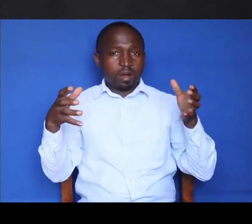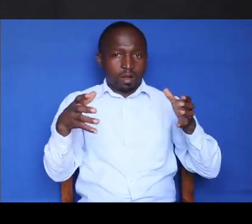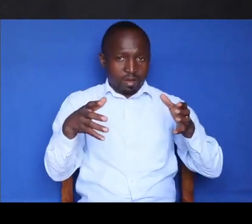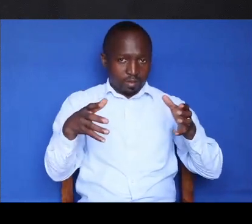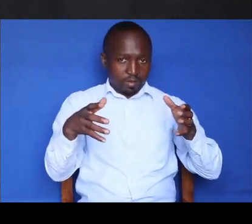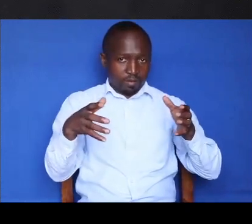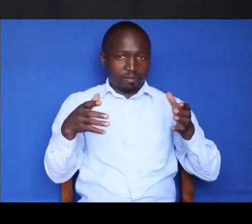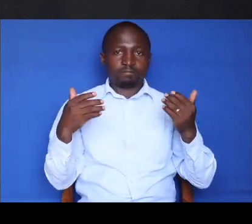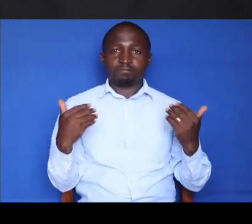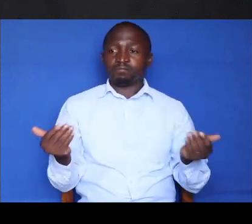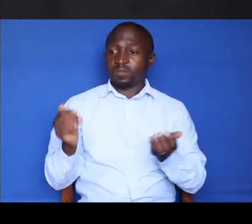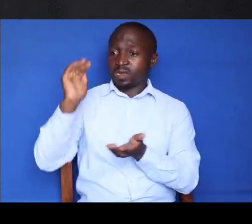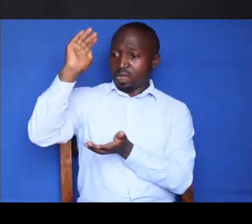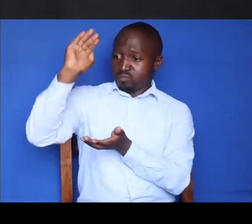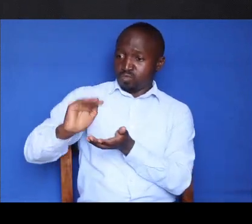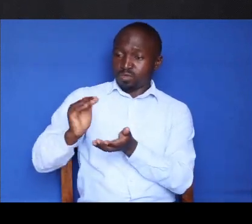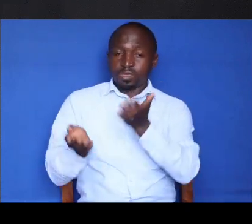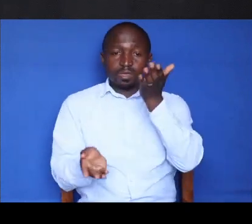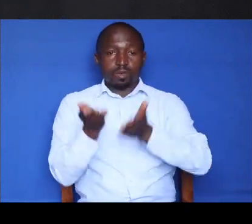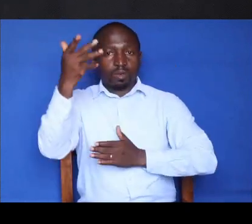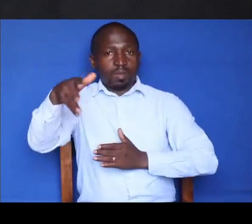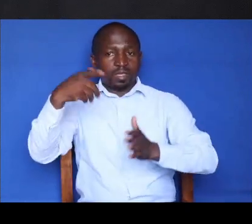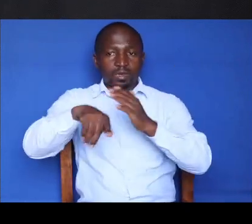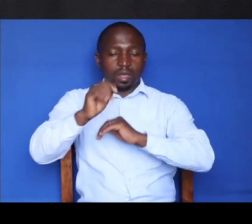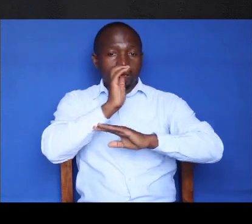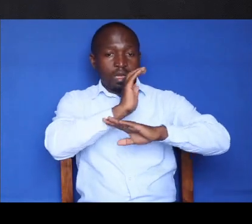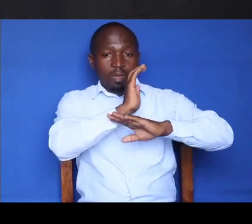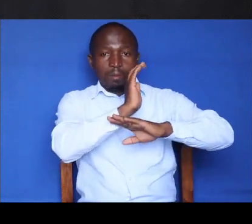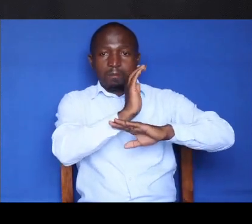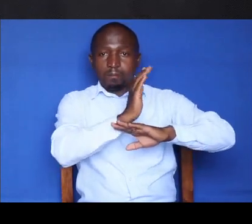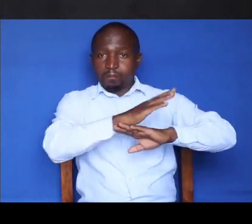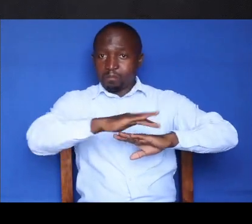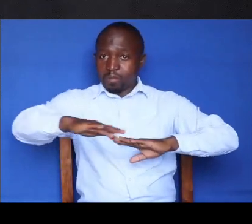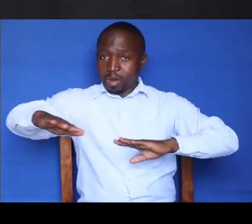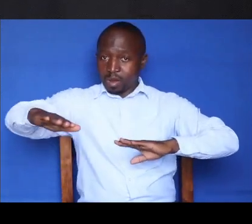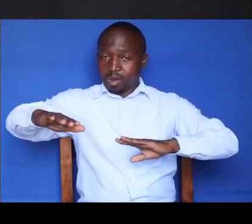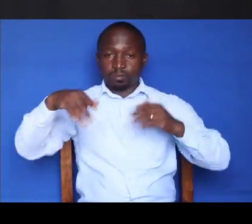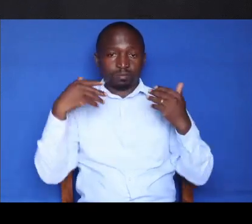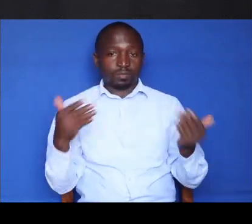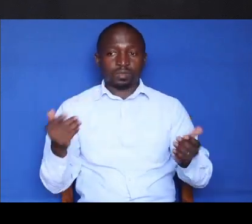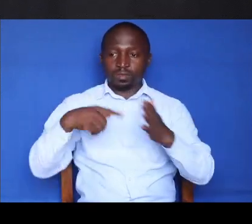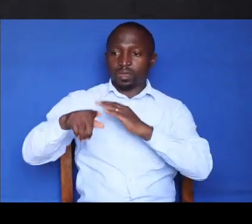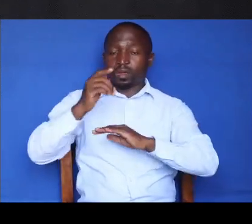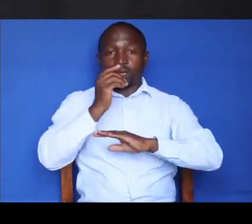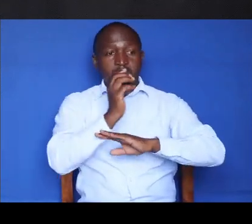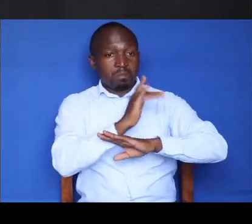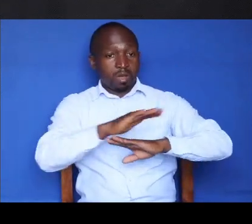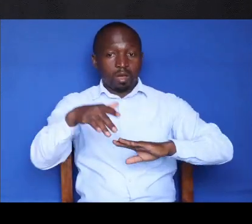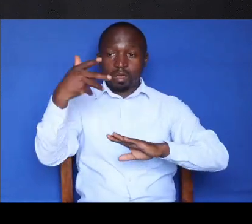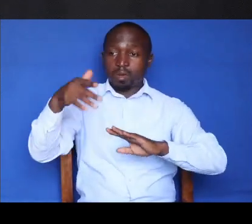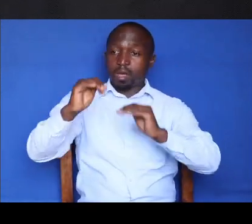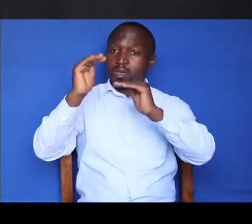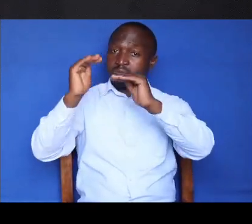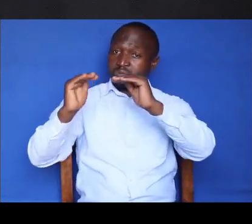water frozen. This reduces the volume of water in the oceanic basin. As the volume of water